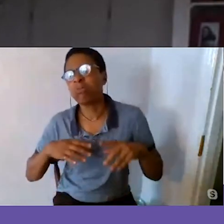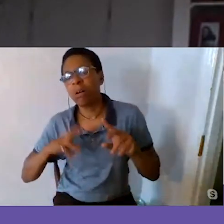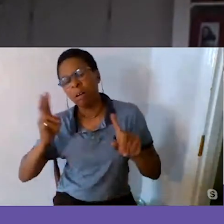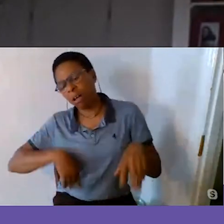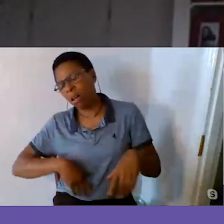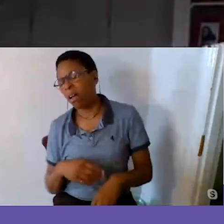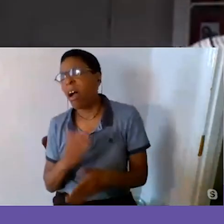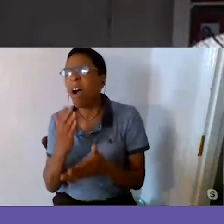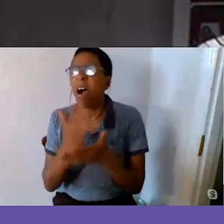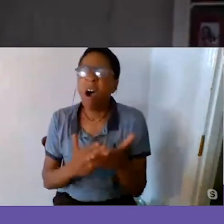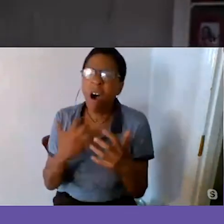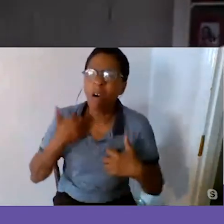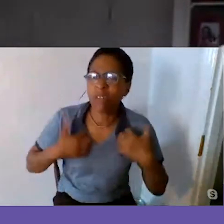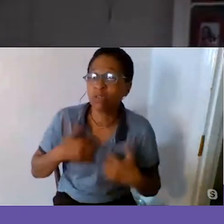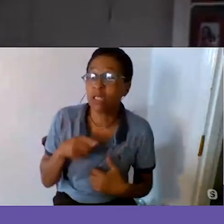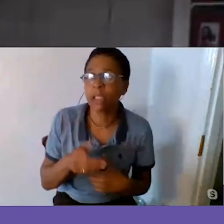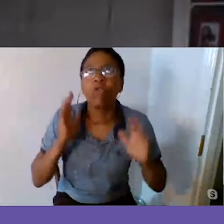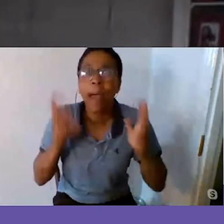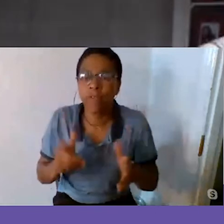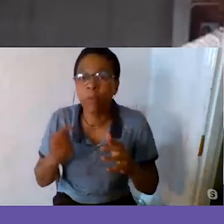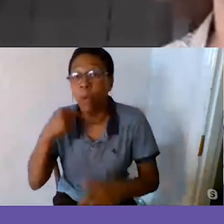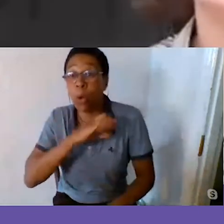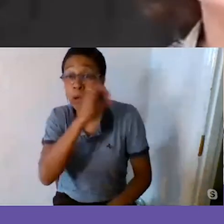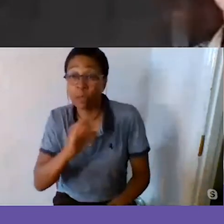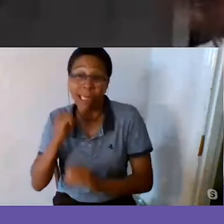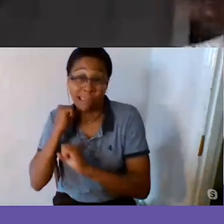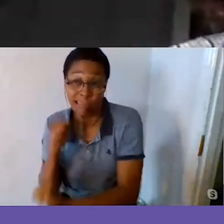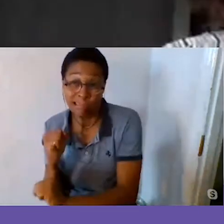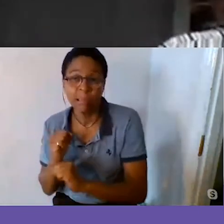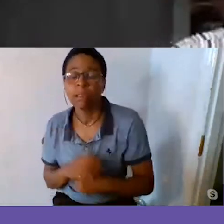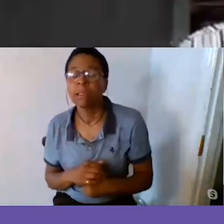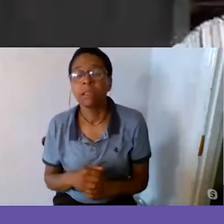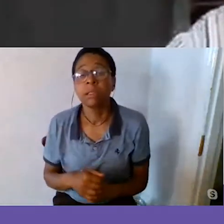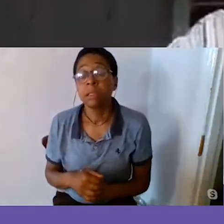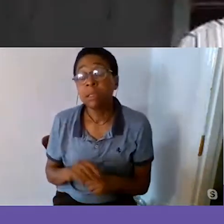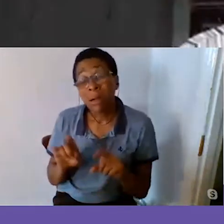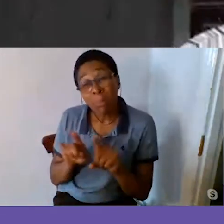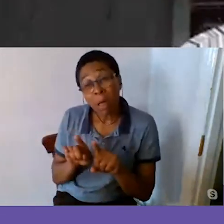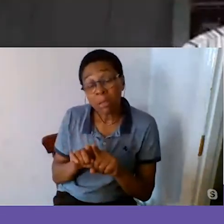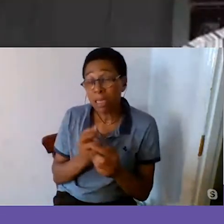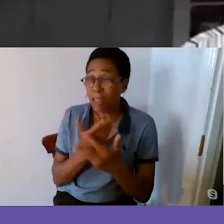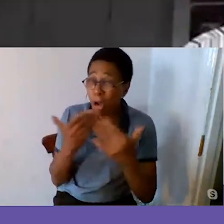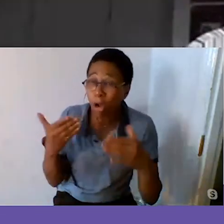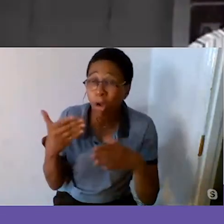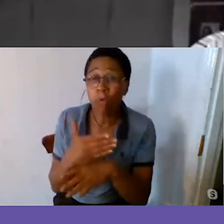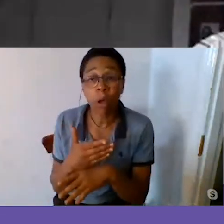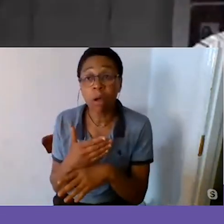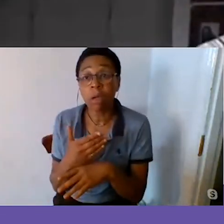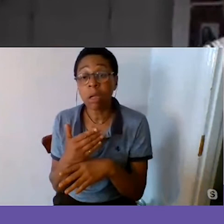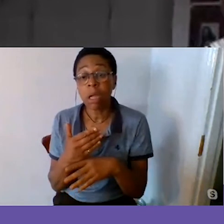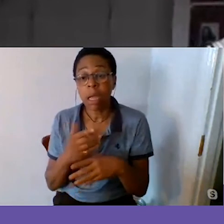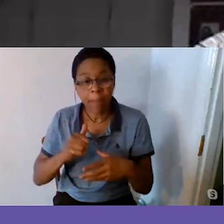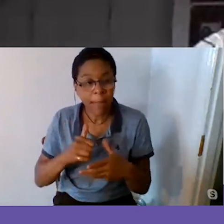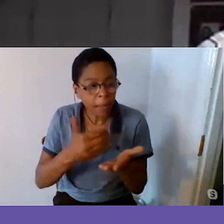you are willing to work towards and work on. And and also, like, there is a lot of work to be done in terms of archiving